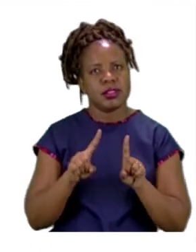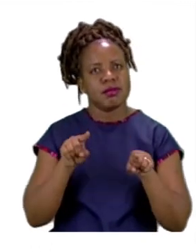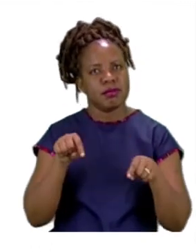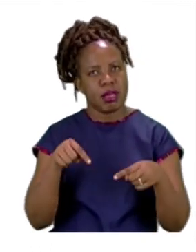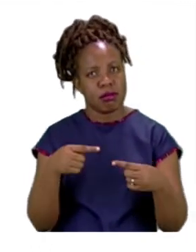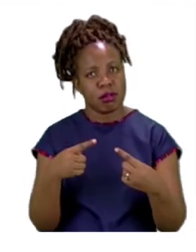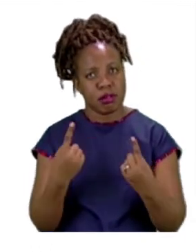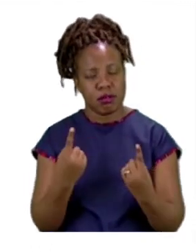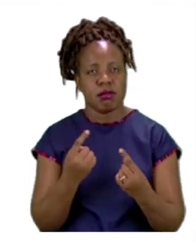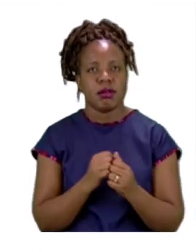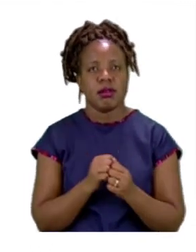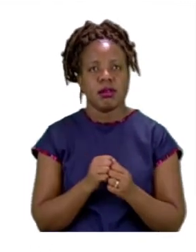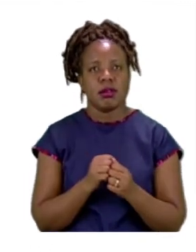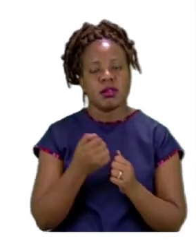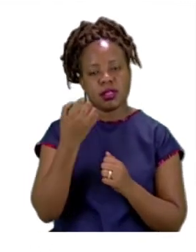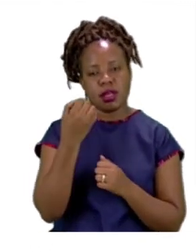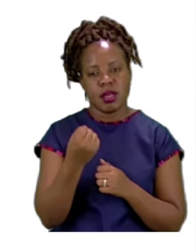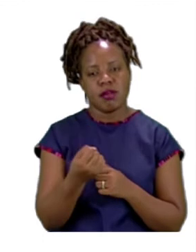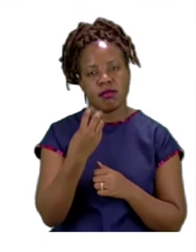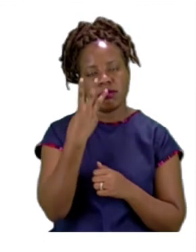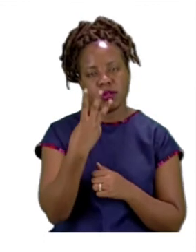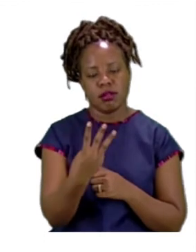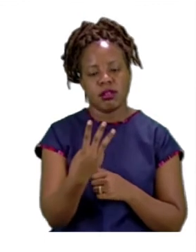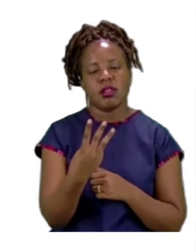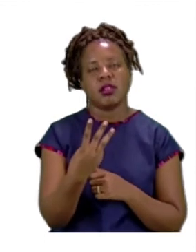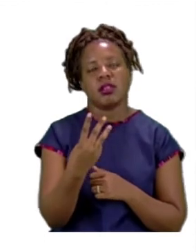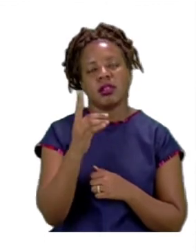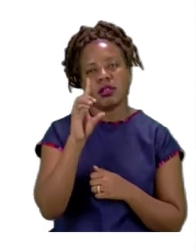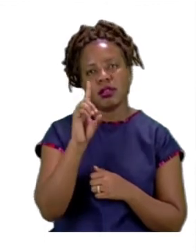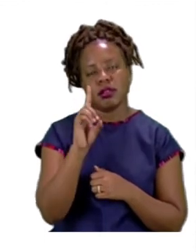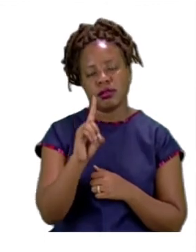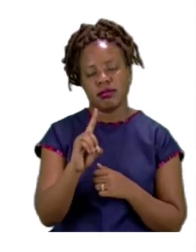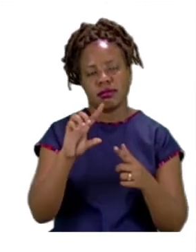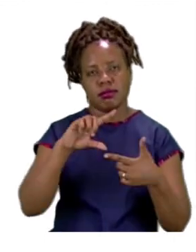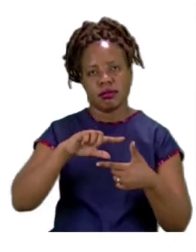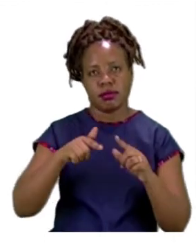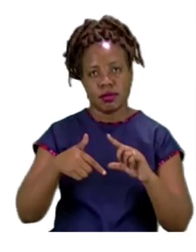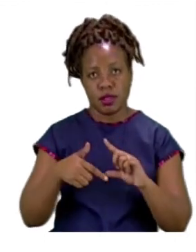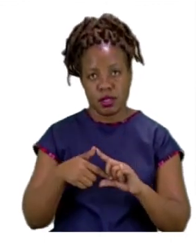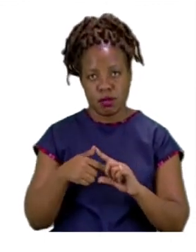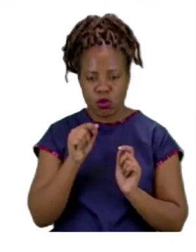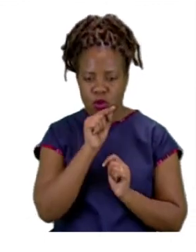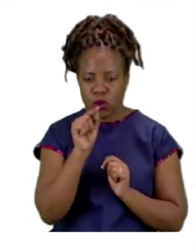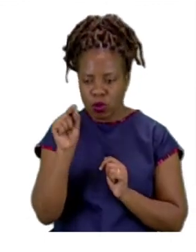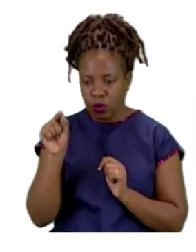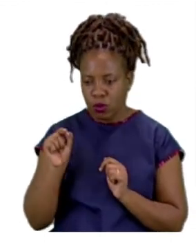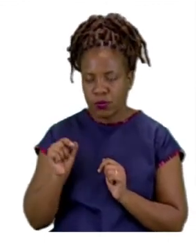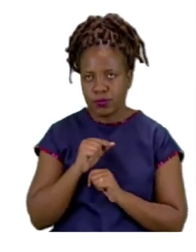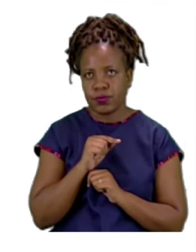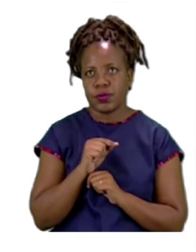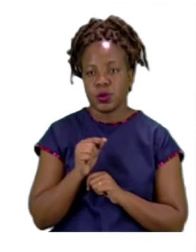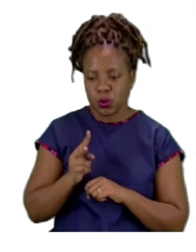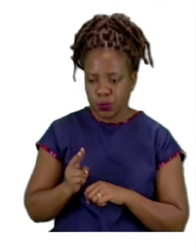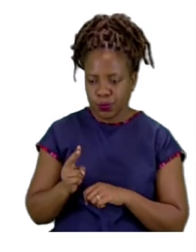that have a 3D shape to them. Your job is going to be to cut out those items and then paste them